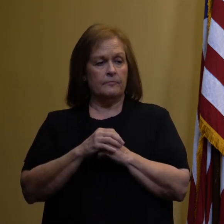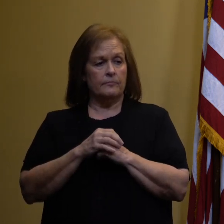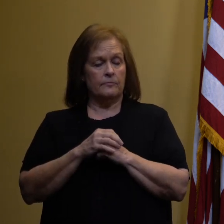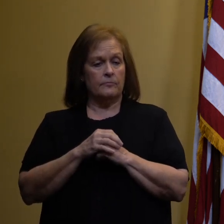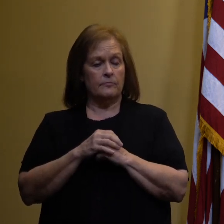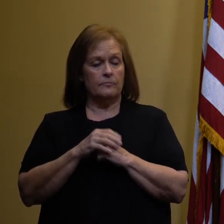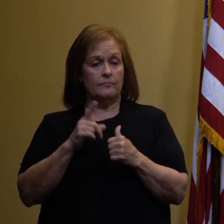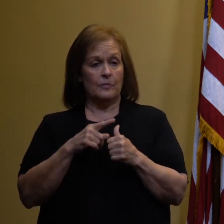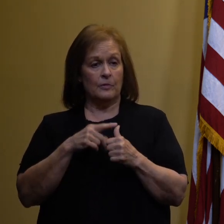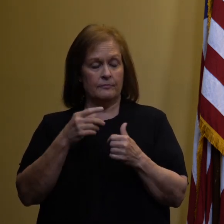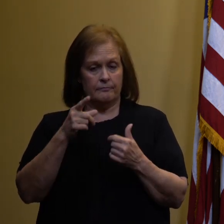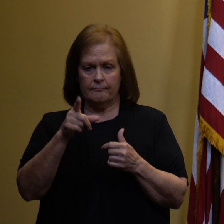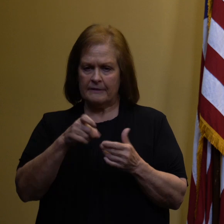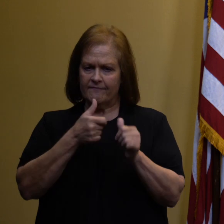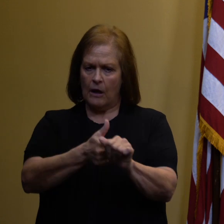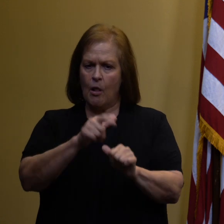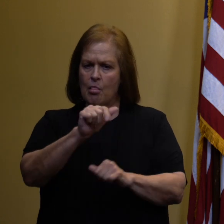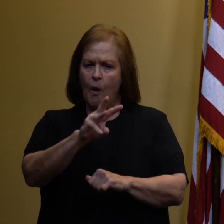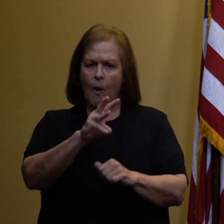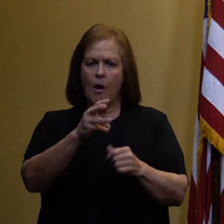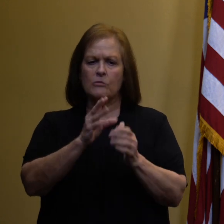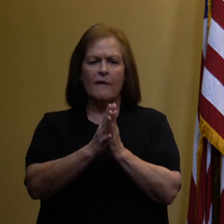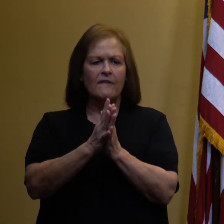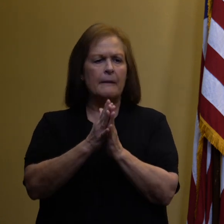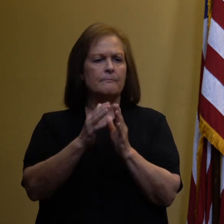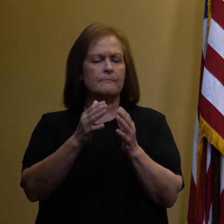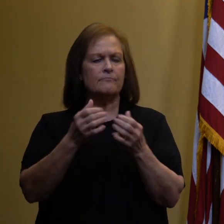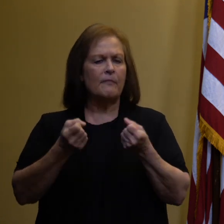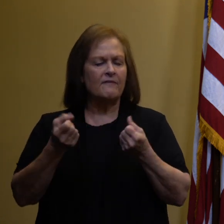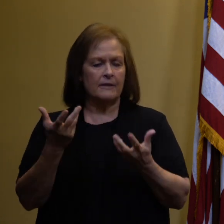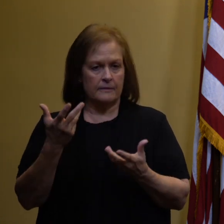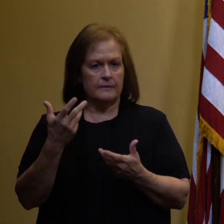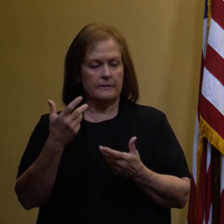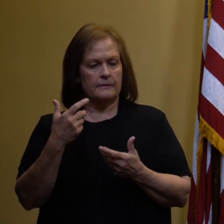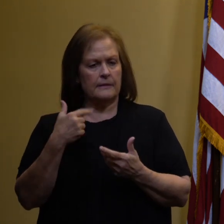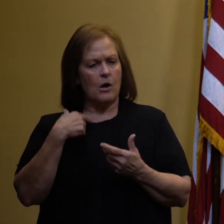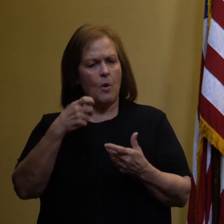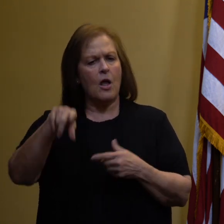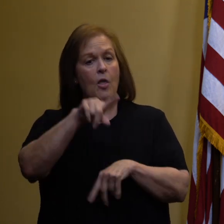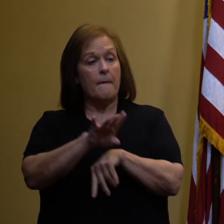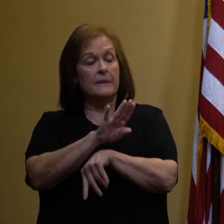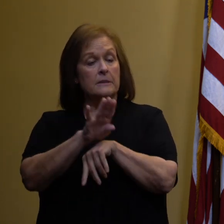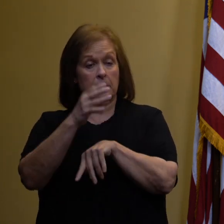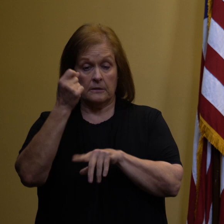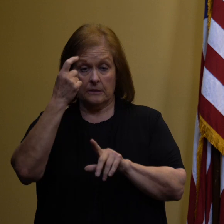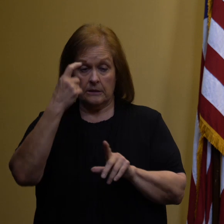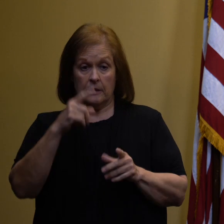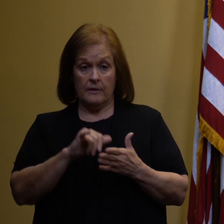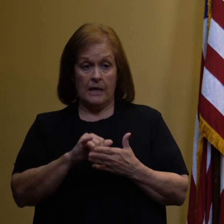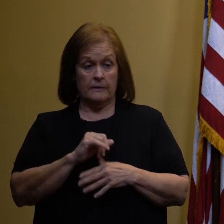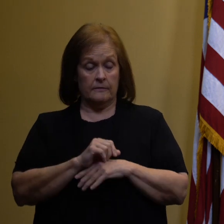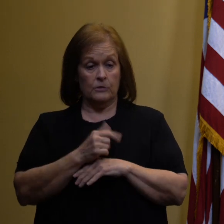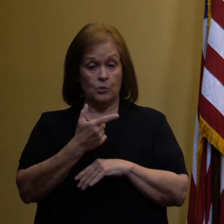One, obey traffic laws and all laws that are on the books. I want our businesses to understand that,